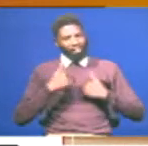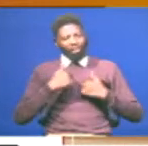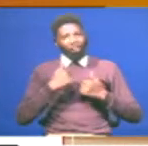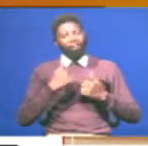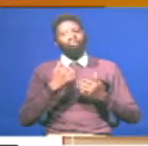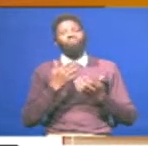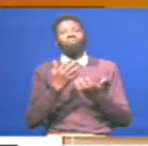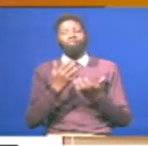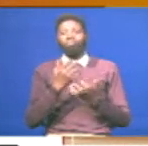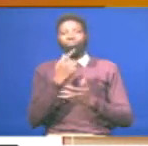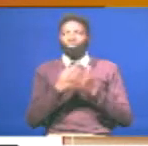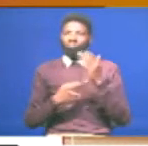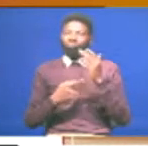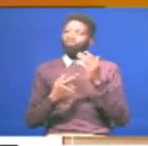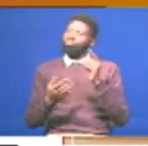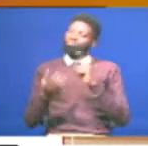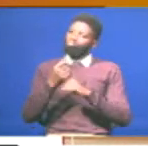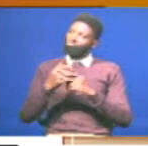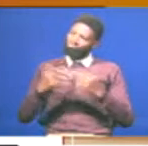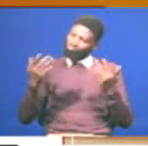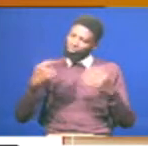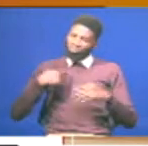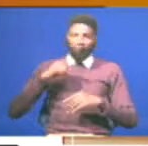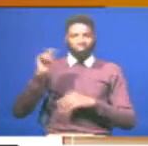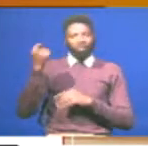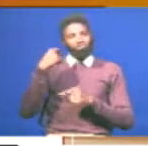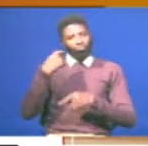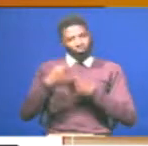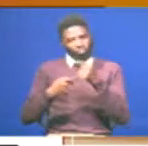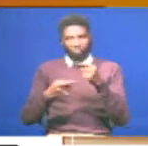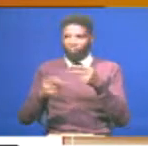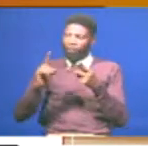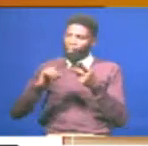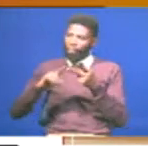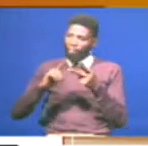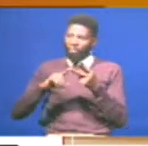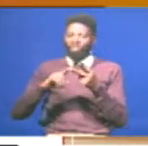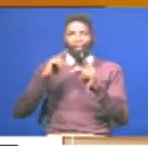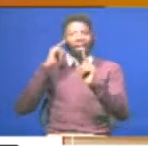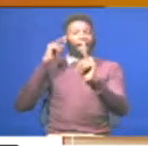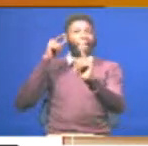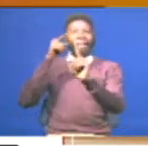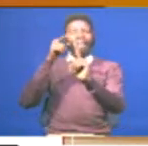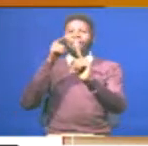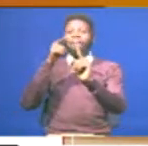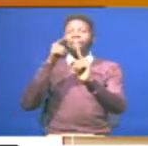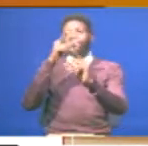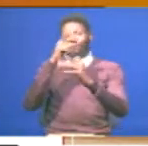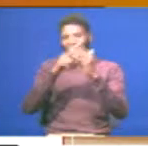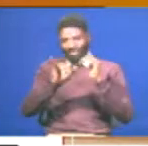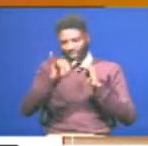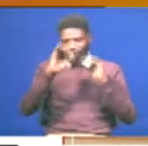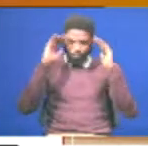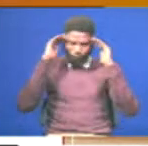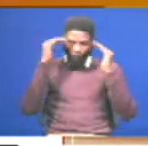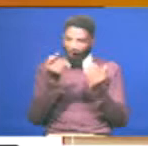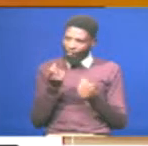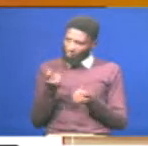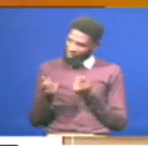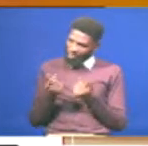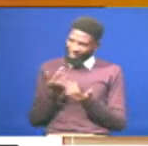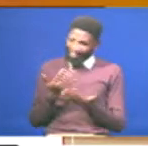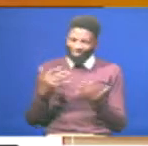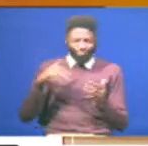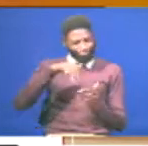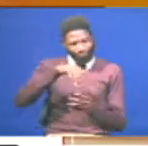The second lesson I picked from him was looking at the big picture. Don't worry too much about little things. And don't worry